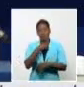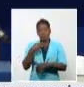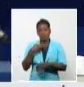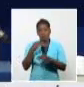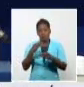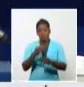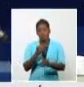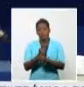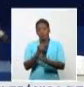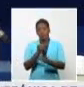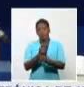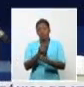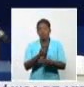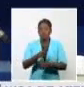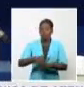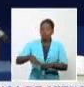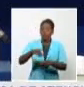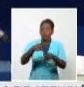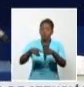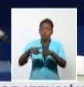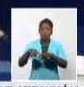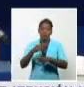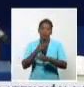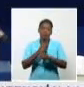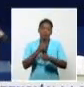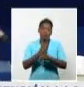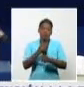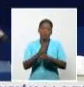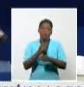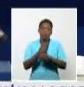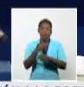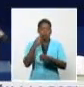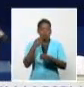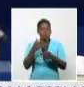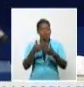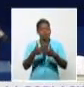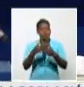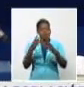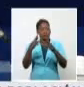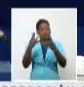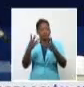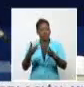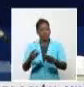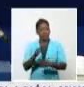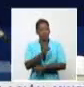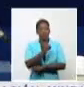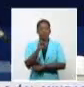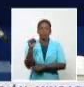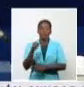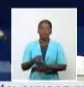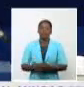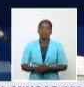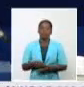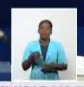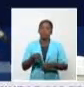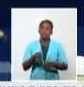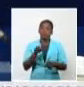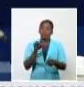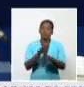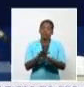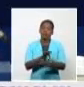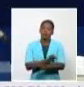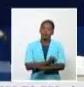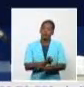each in their activity with the conviction that together we will win. The health